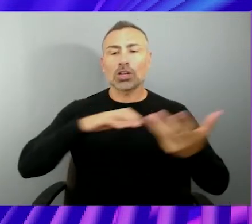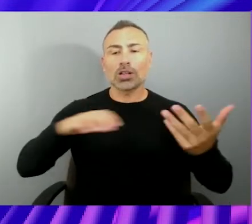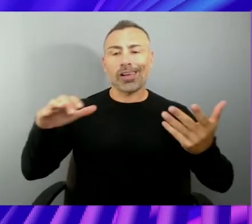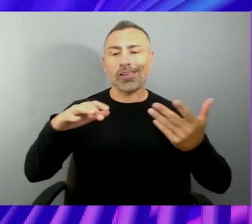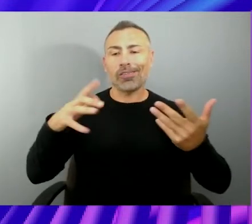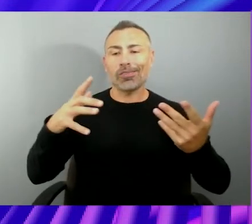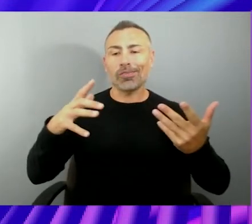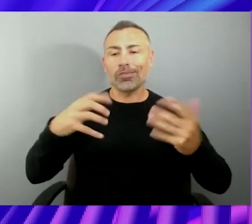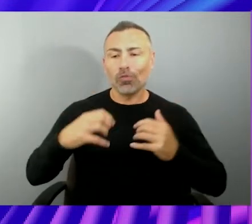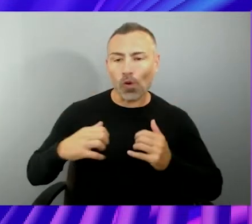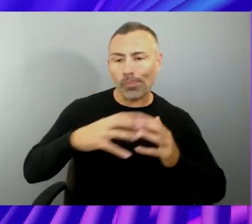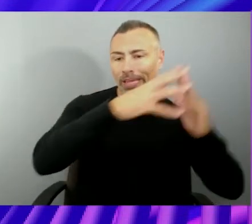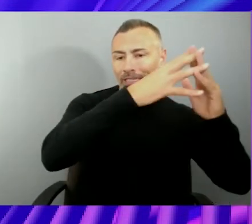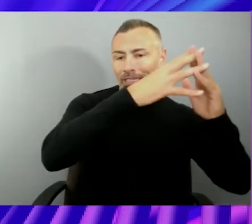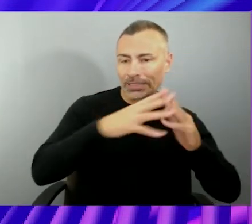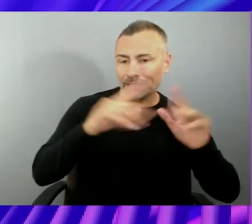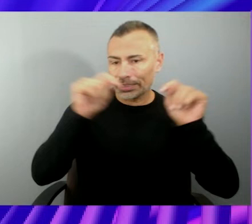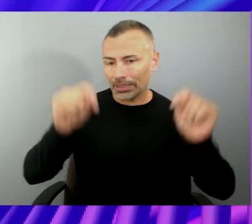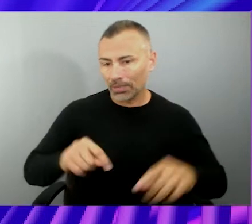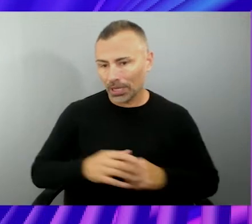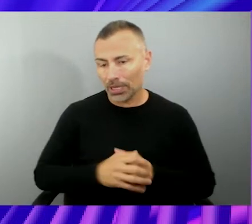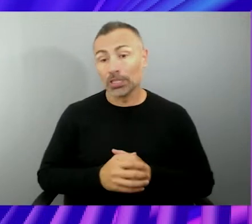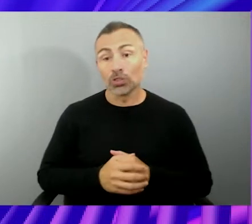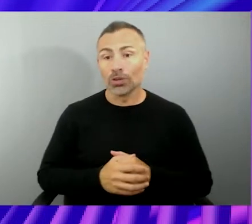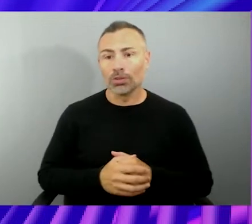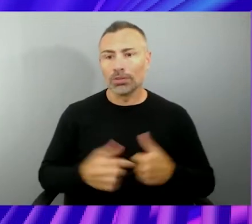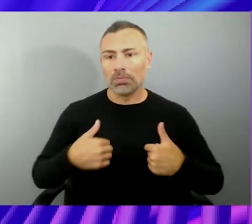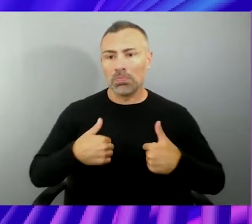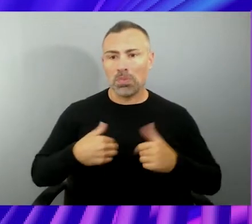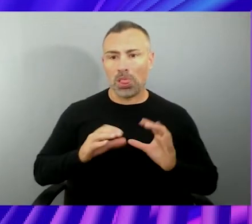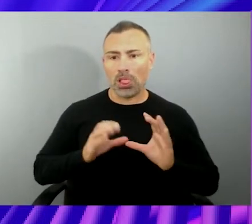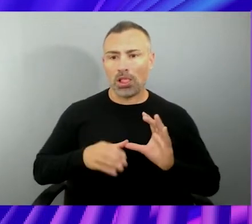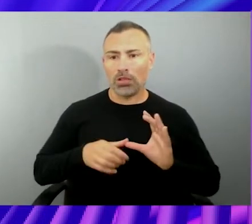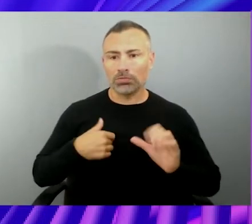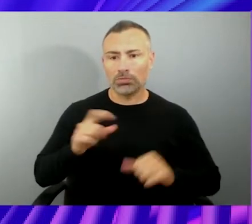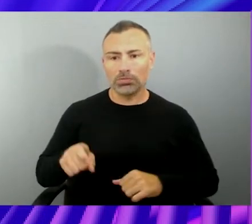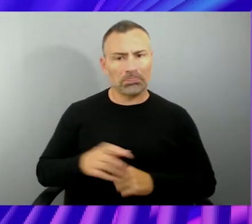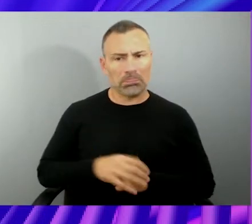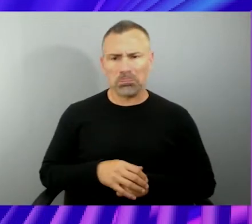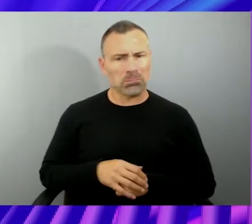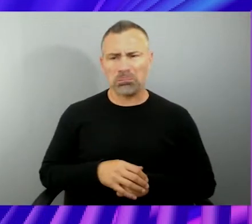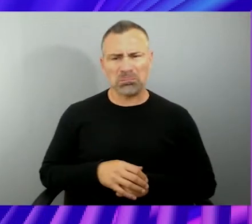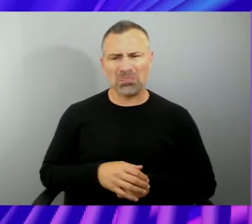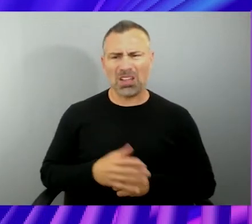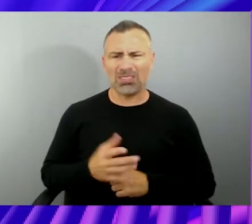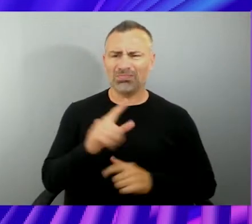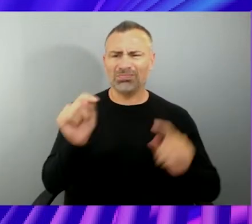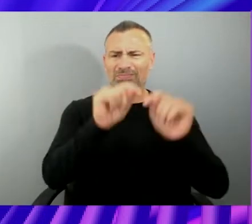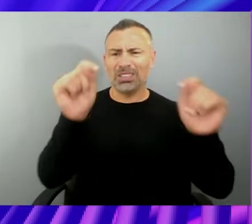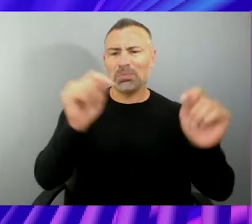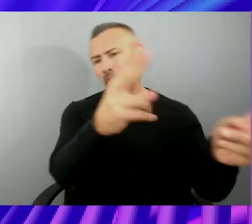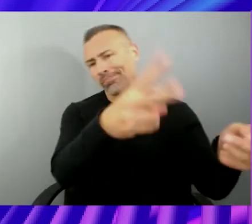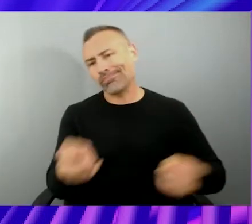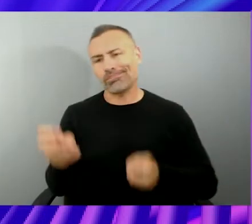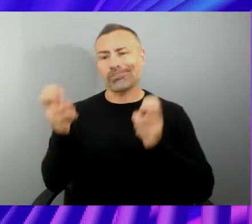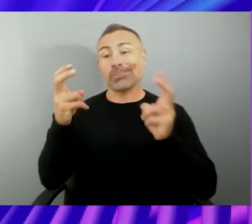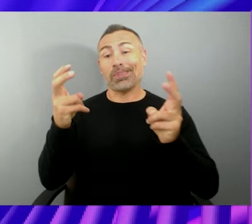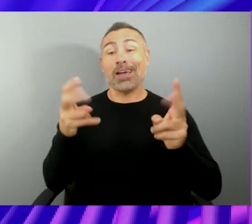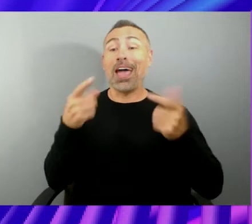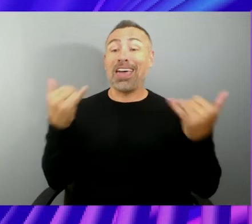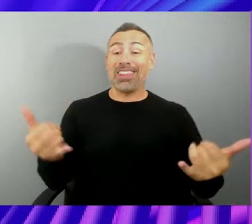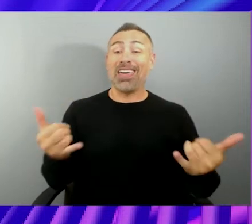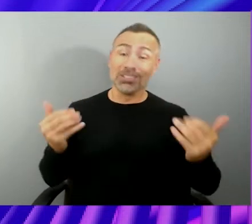instead of me having to configure things, I just upload the template and I say, go do stuff. We've built it for them. So let's put this